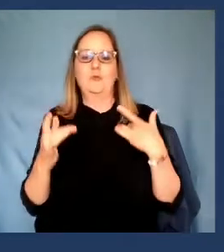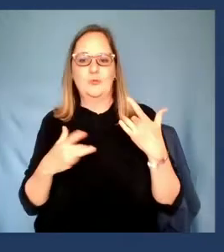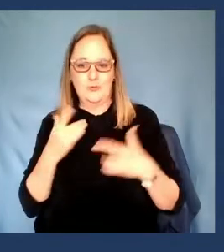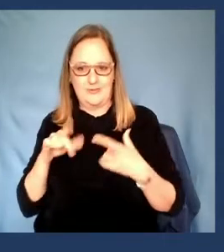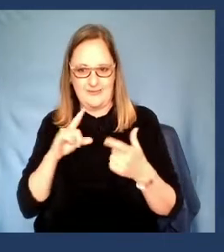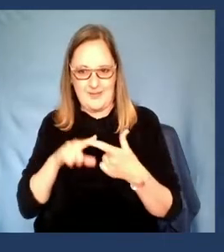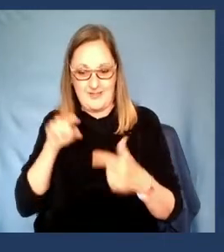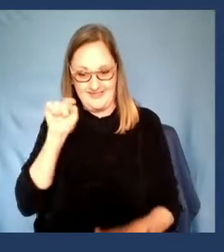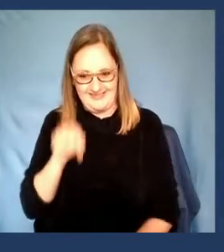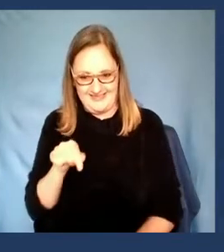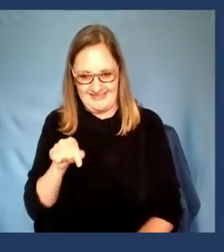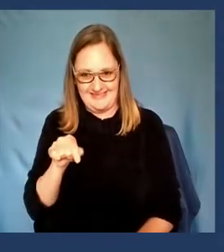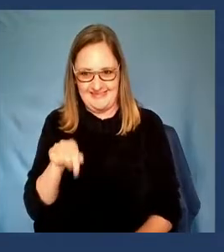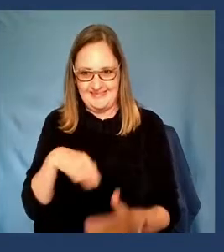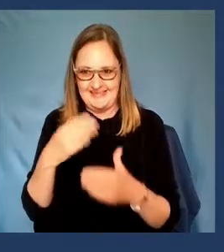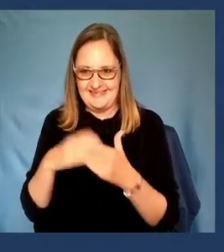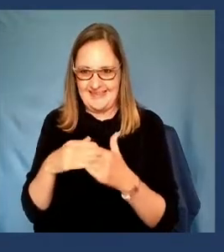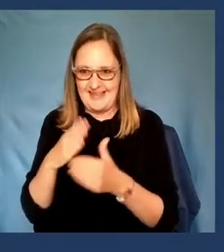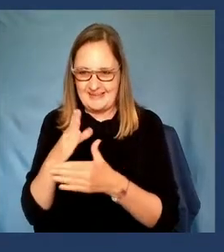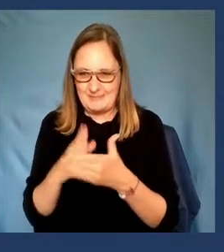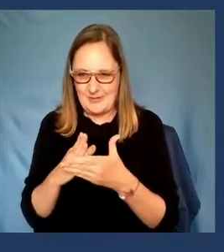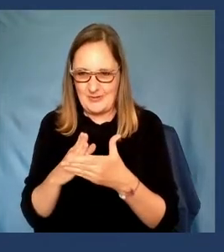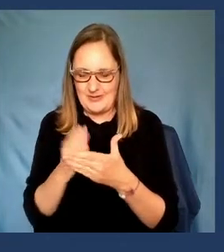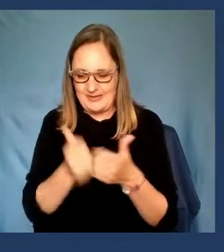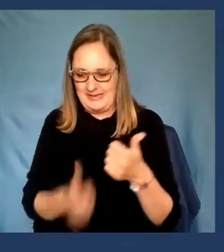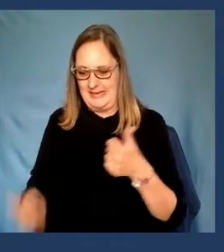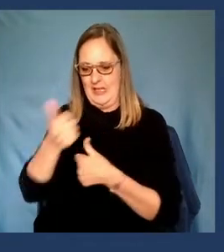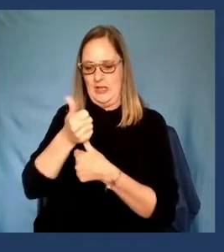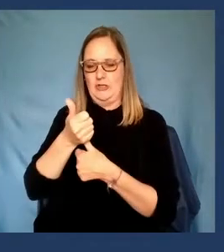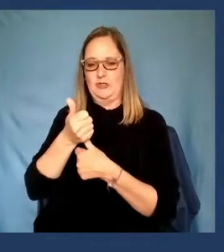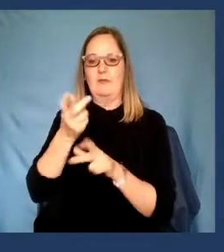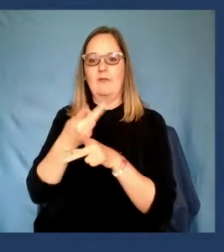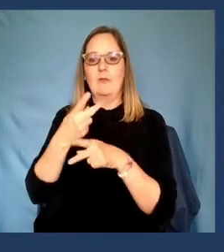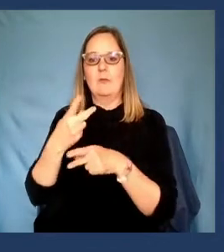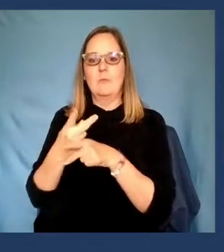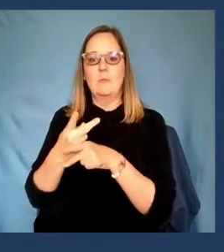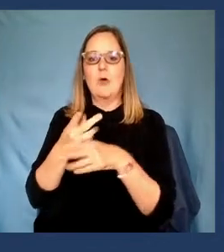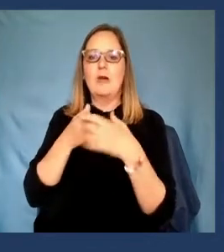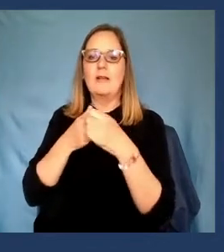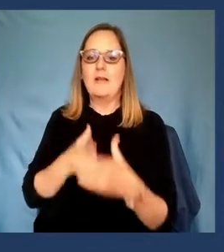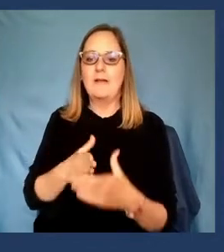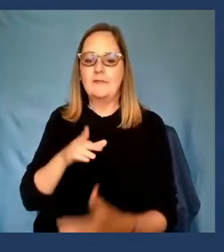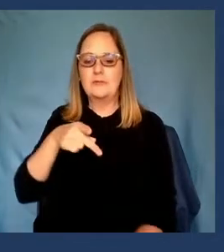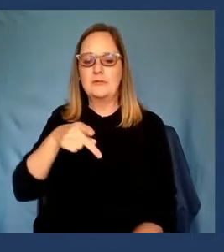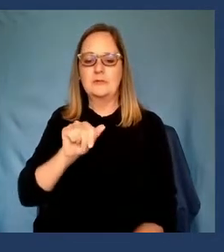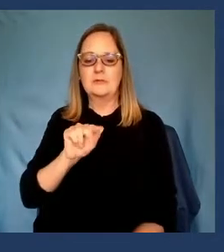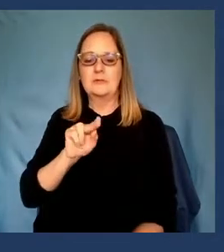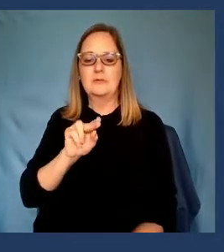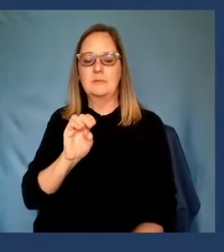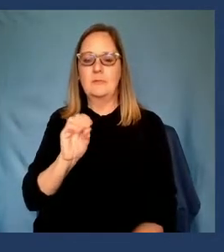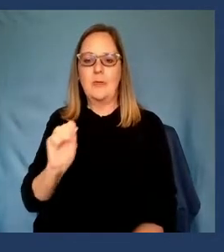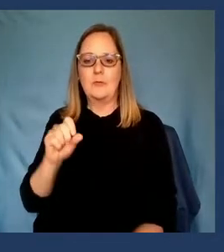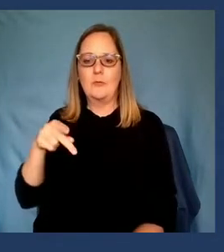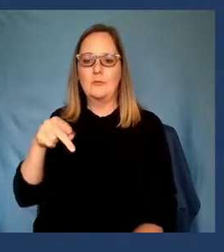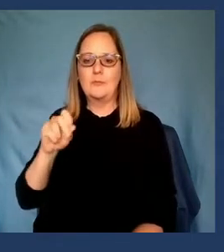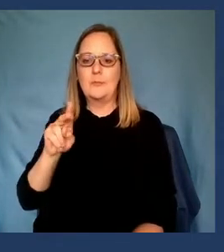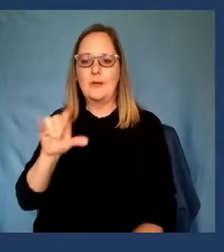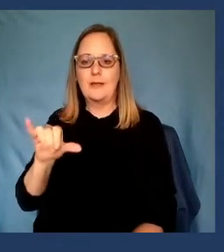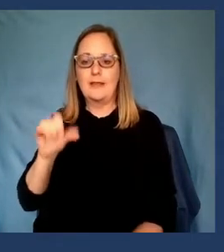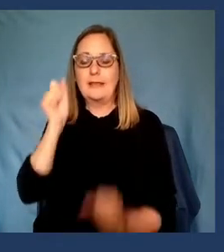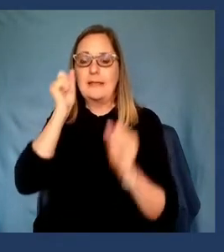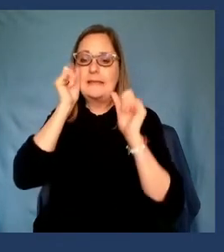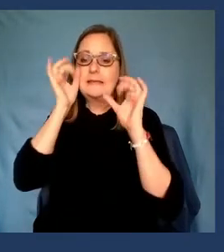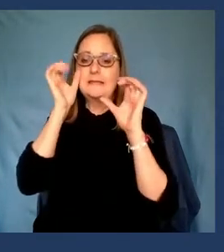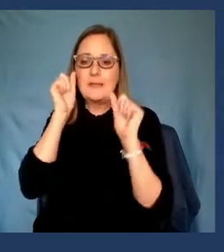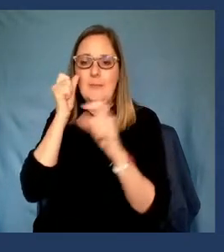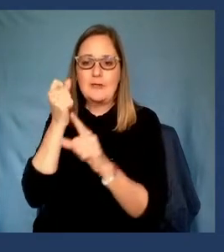segment. Our Chief Product Officer, Panos Panay, who has had an amazing passion for accessibility and disability, is